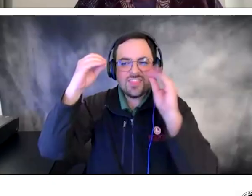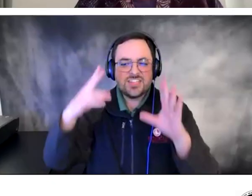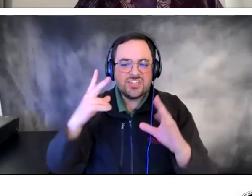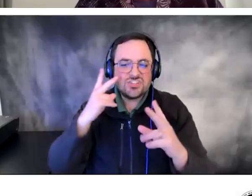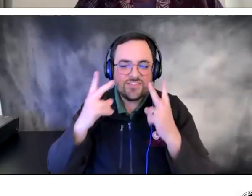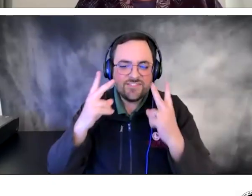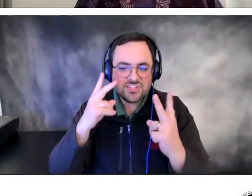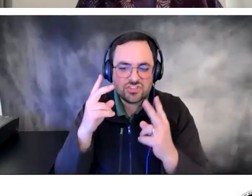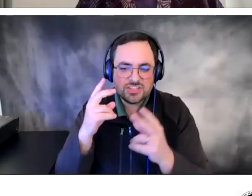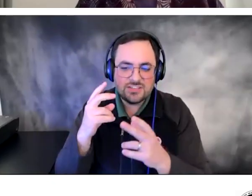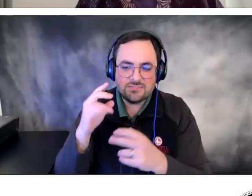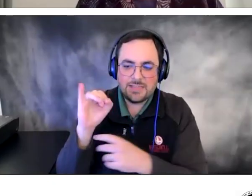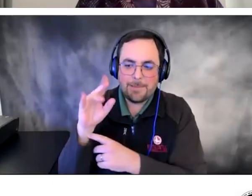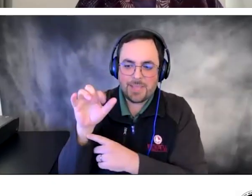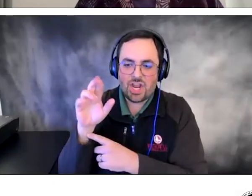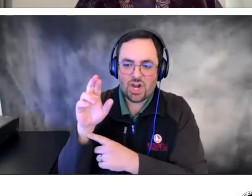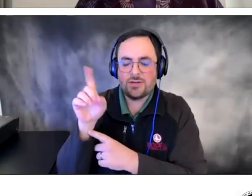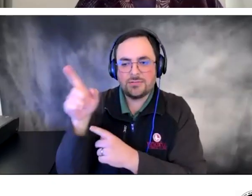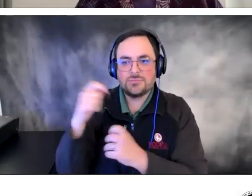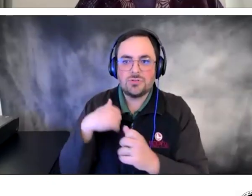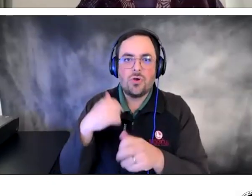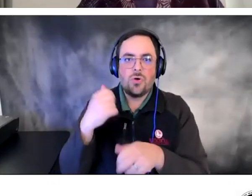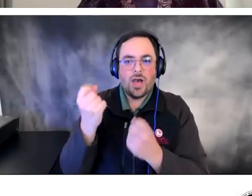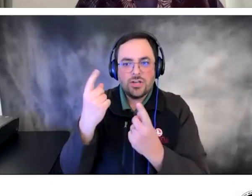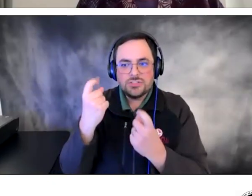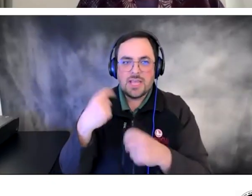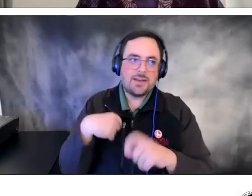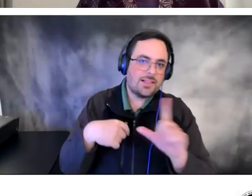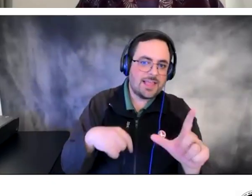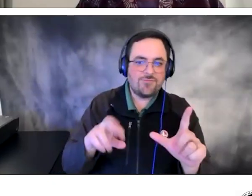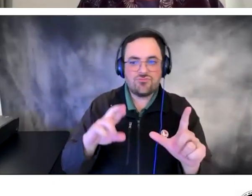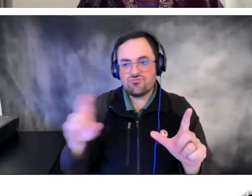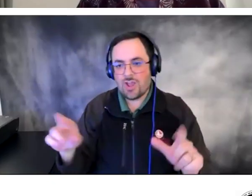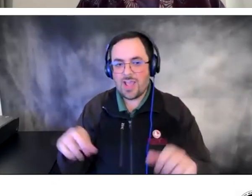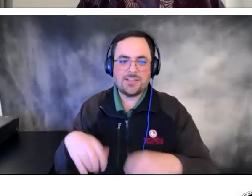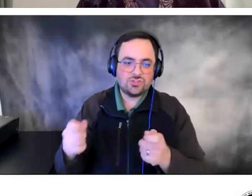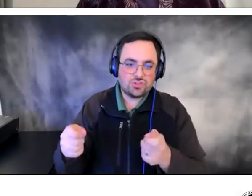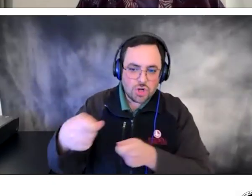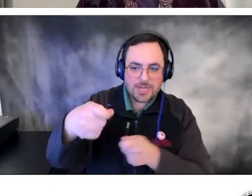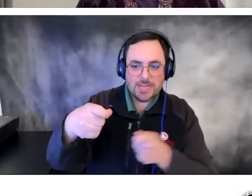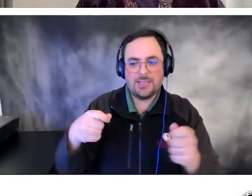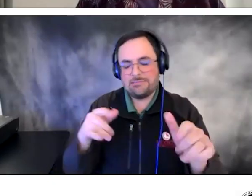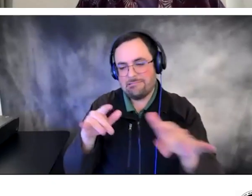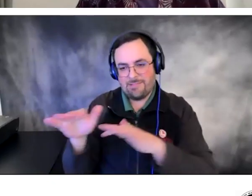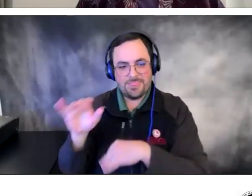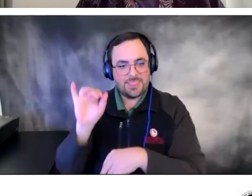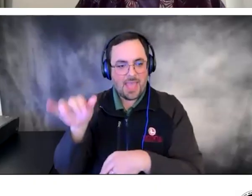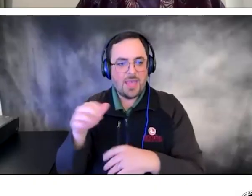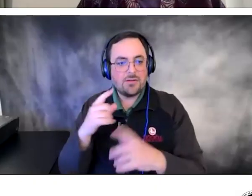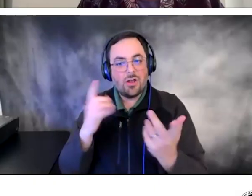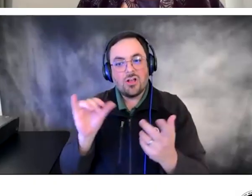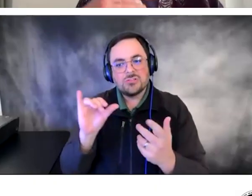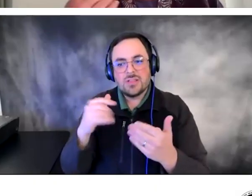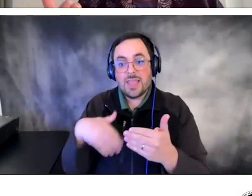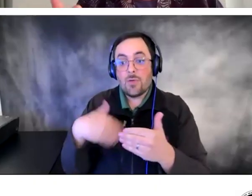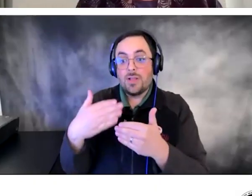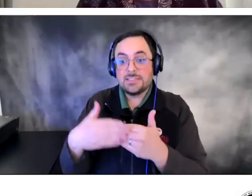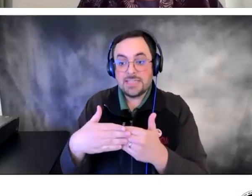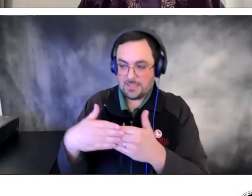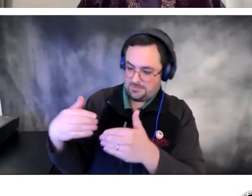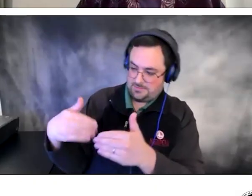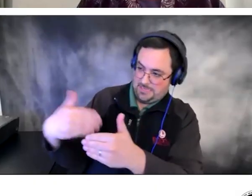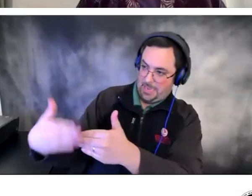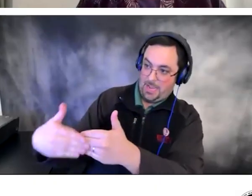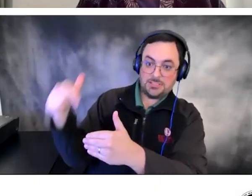and bottom of page, left to right, turning the page, and so on. And words like what's next,